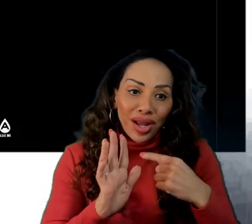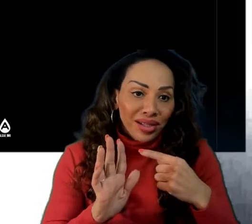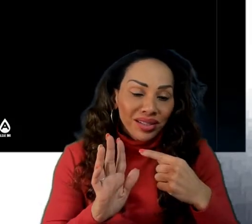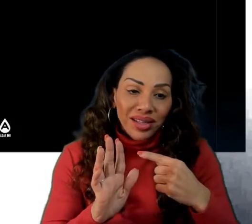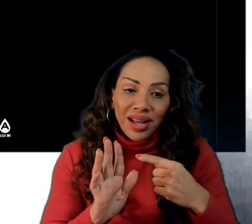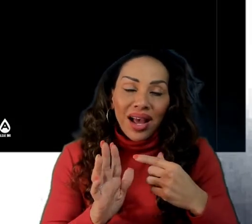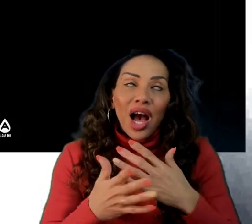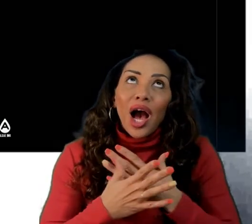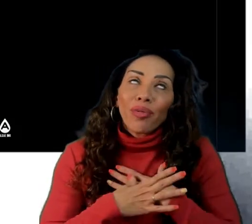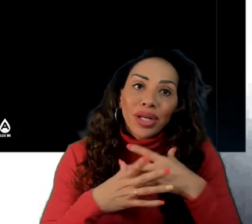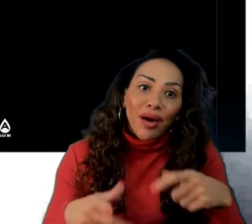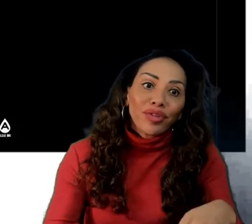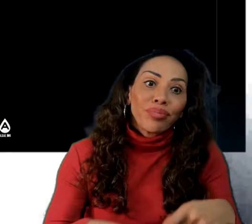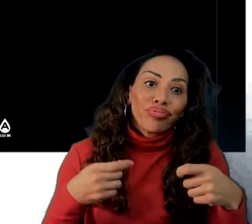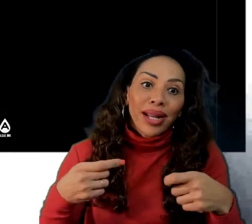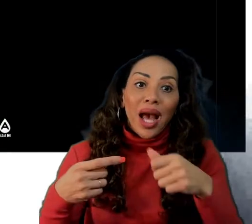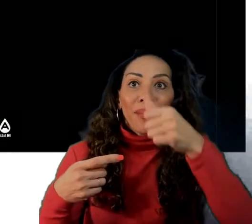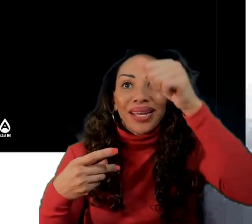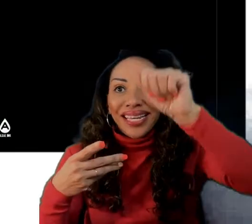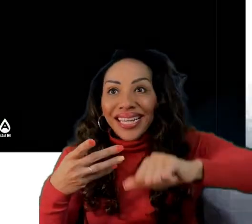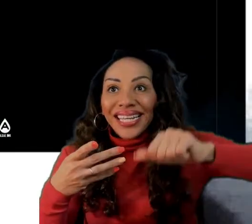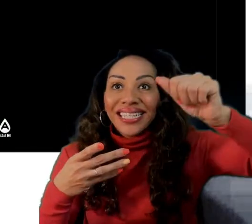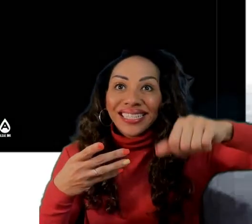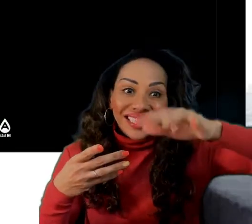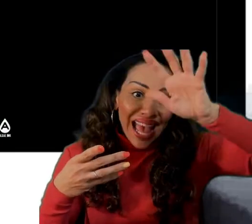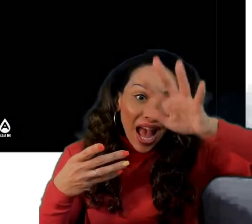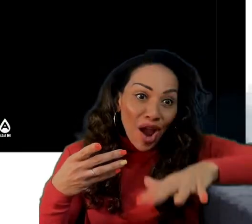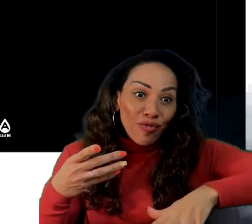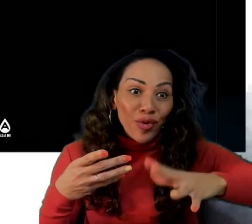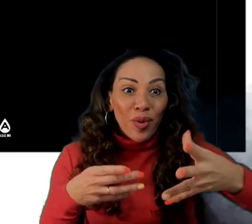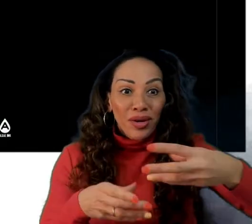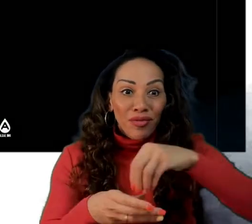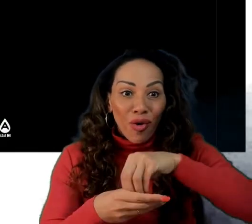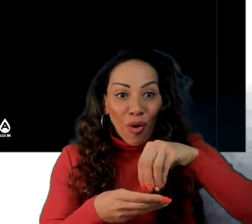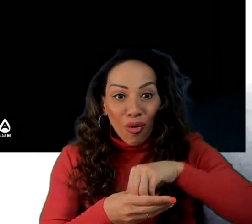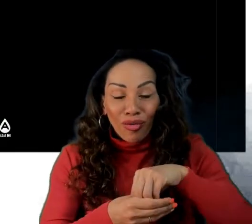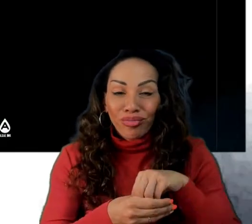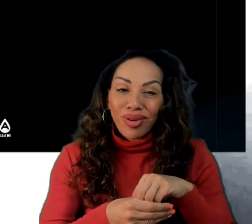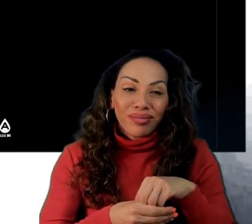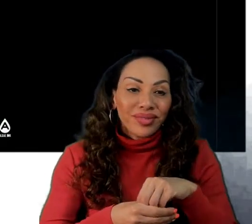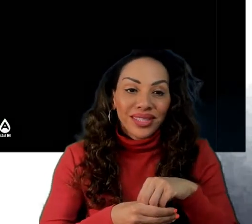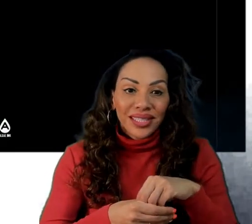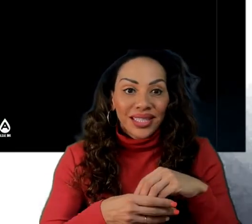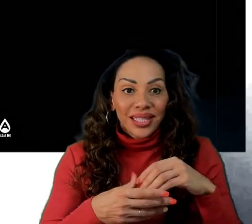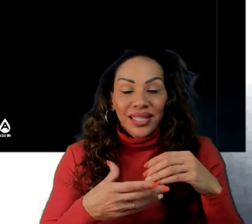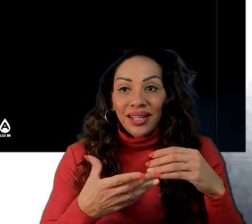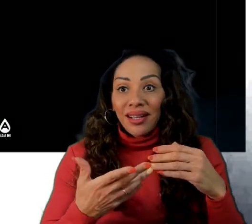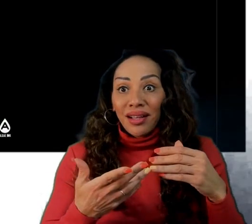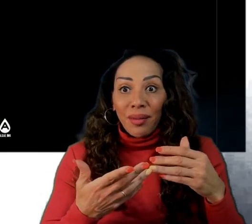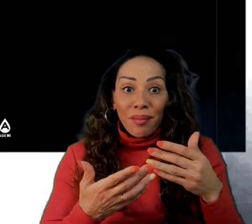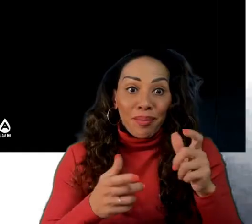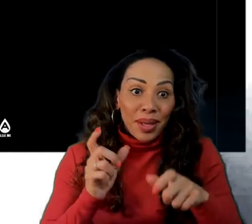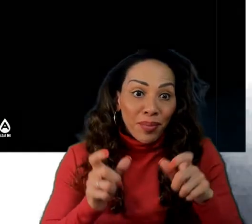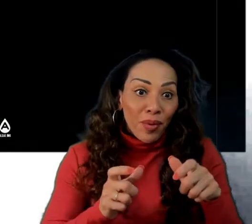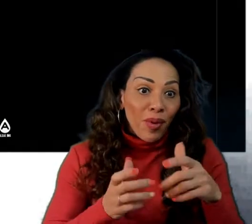everybody, and we had people helping with like giving field recordings as well.